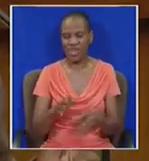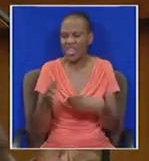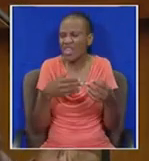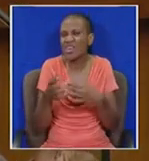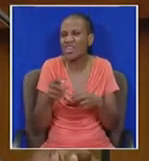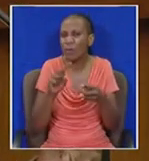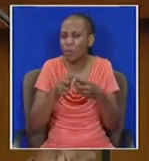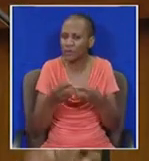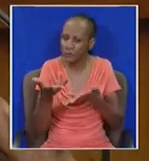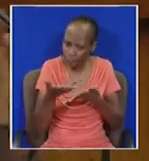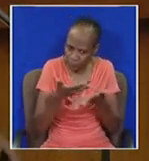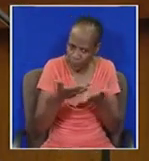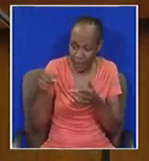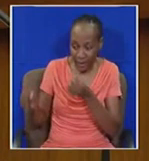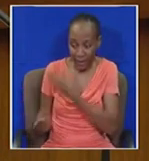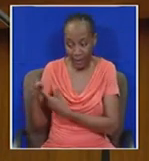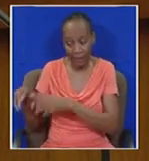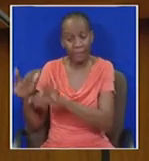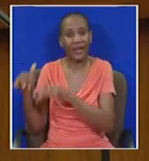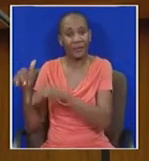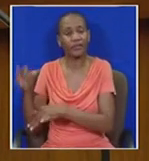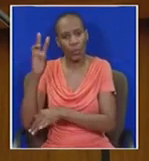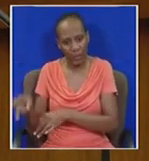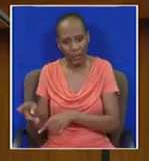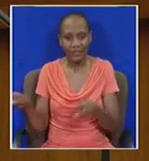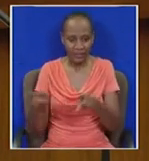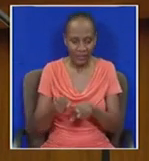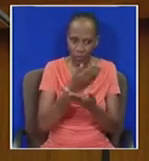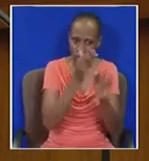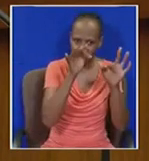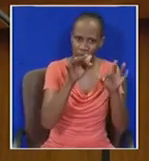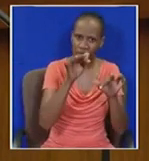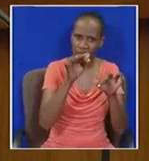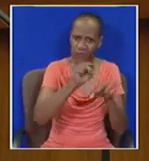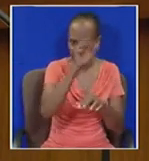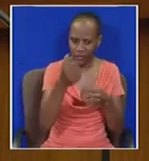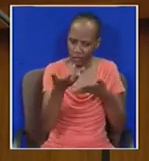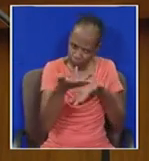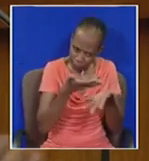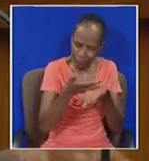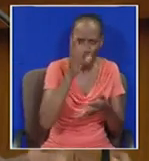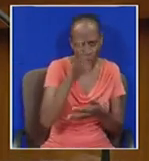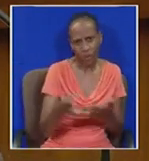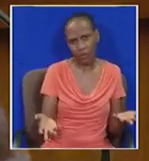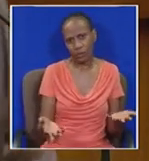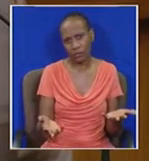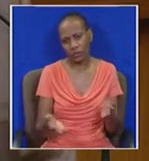discussed, both in Parliament and by all of us fellow South Africans. We